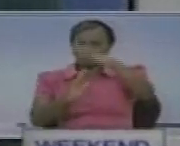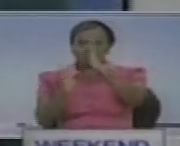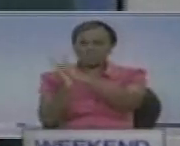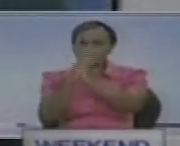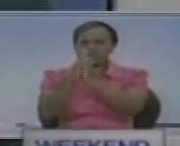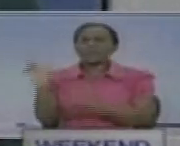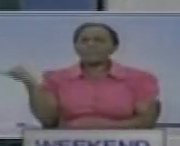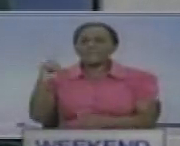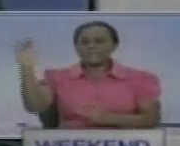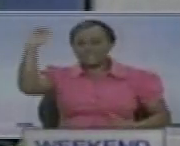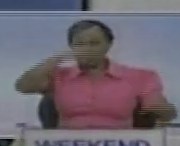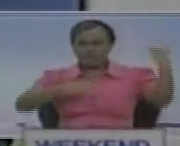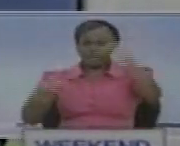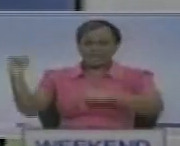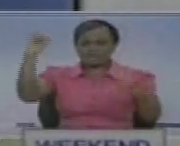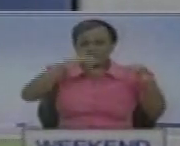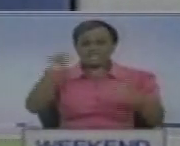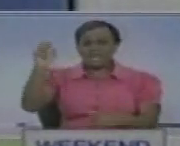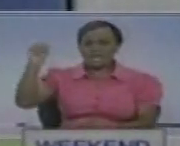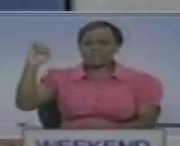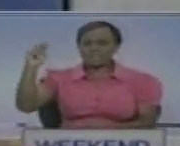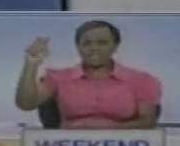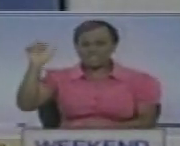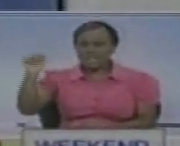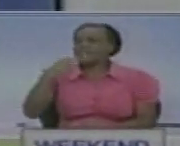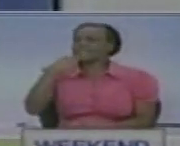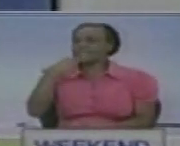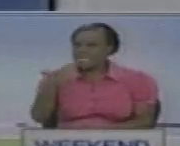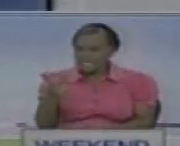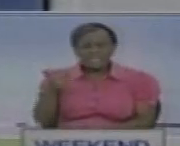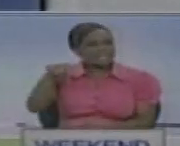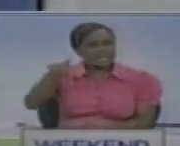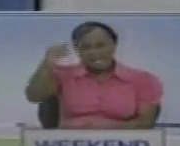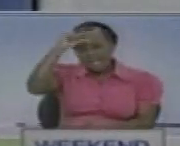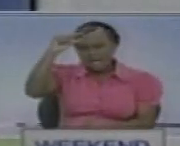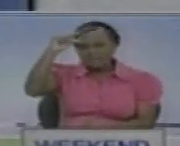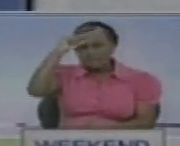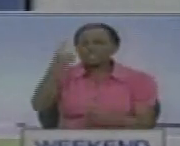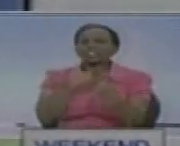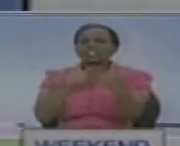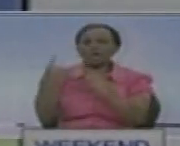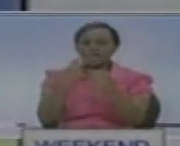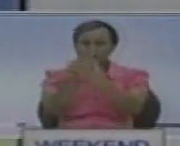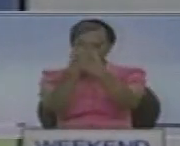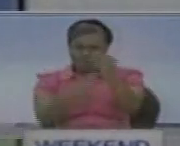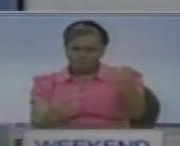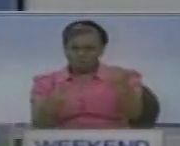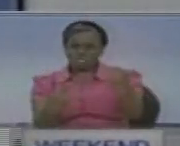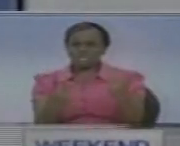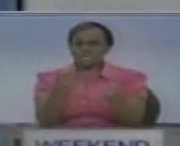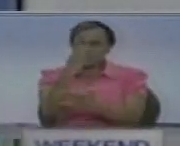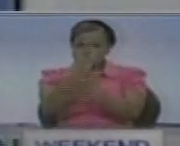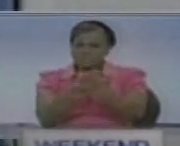and Cabinet Secretary for Foreign Affairs Amina Mohammed has maintained that the government is talking to both sides in the South